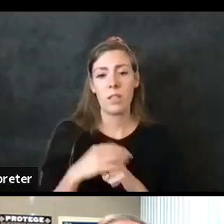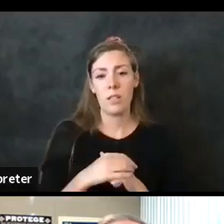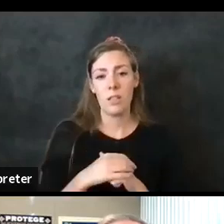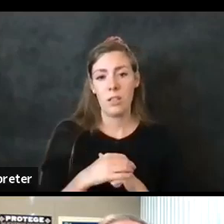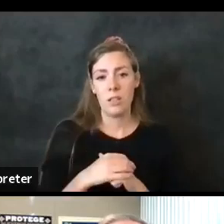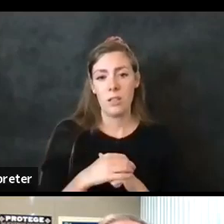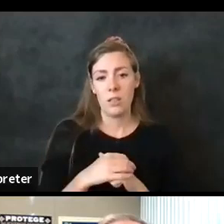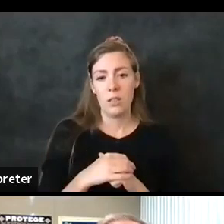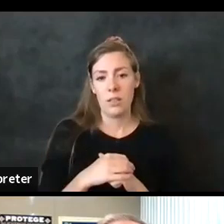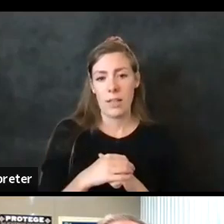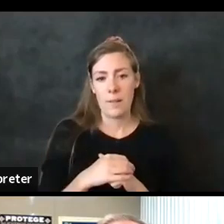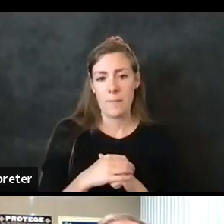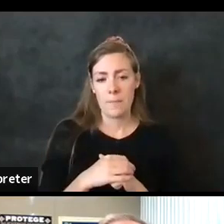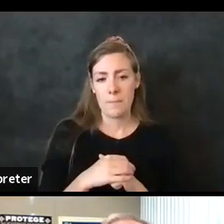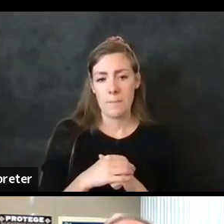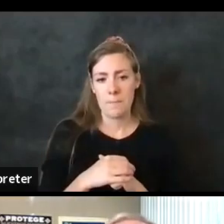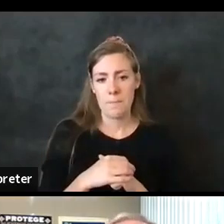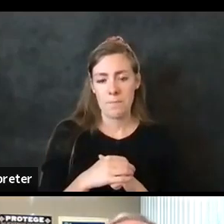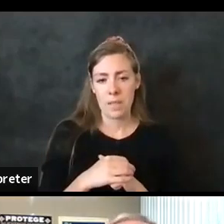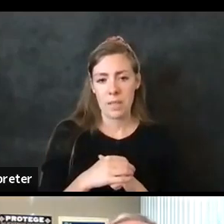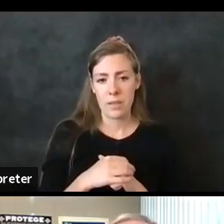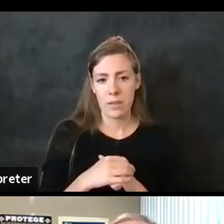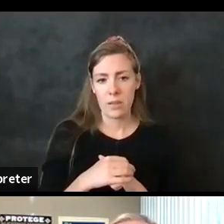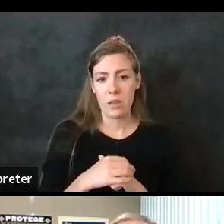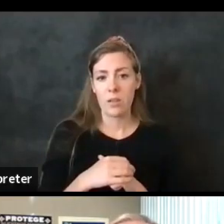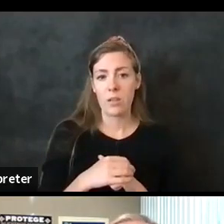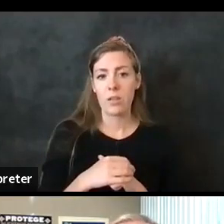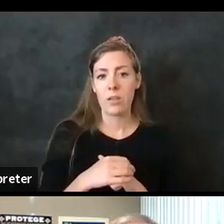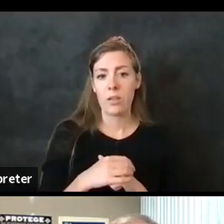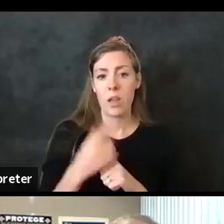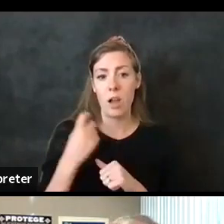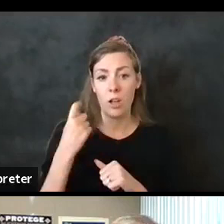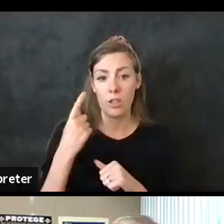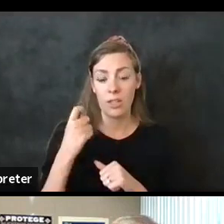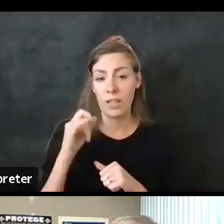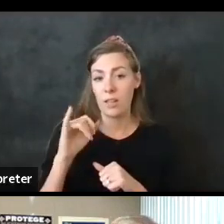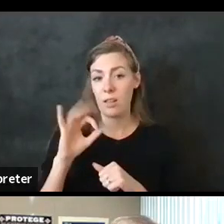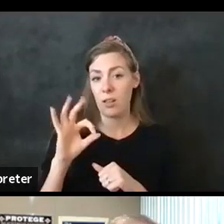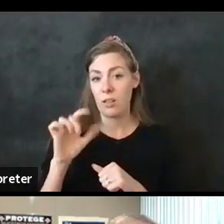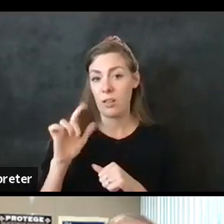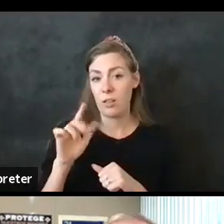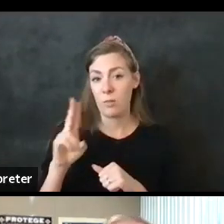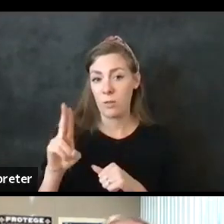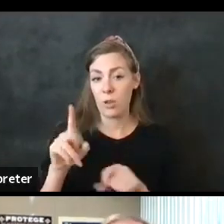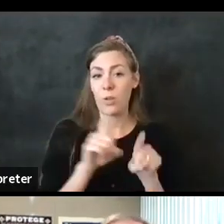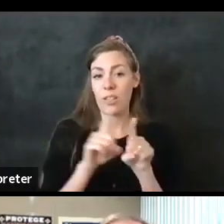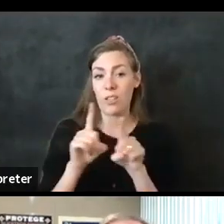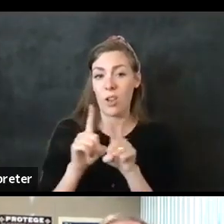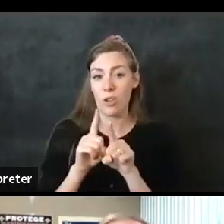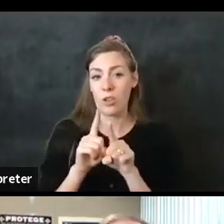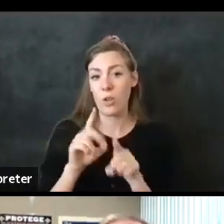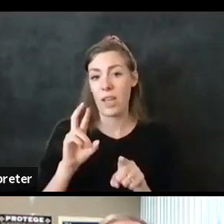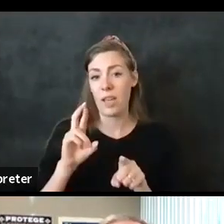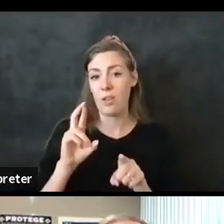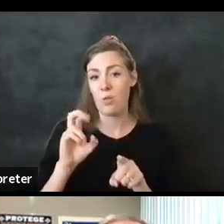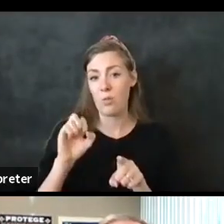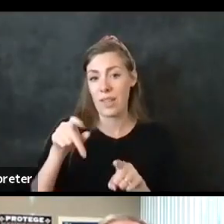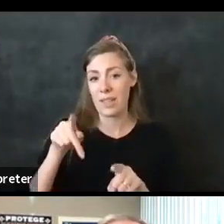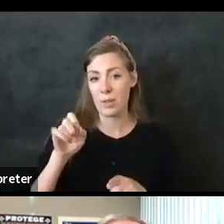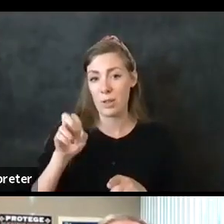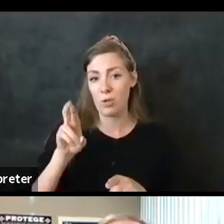terms of numbers of cases. And that's partially because influenza is also a respiratory disease.